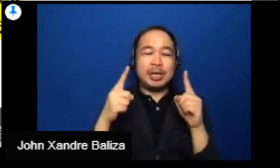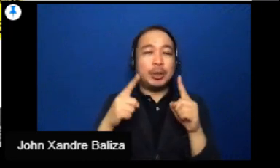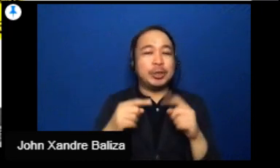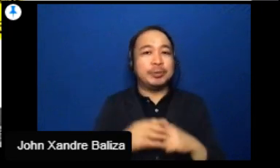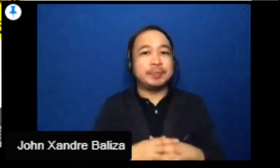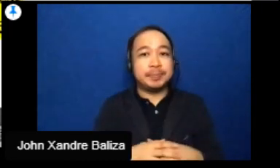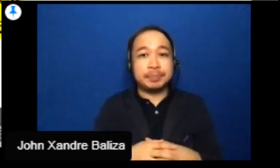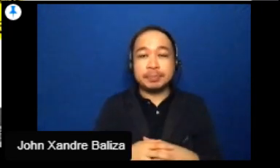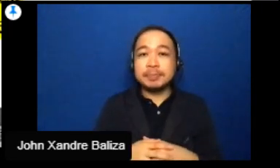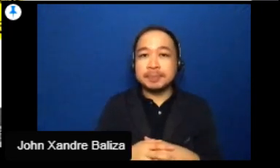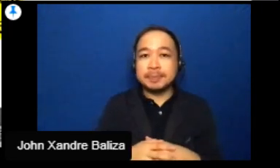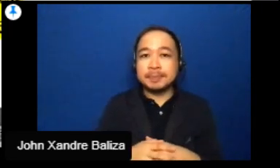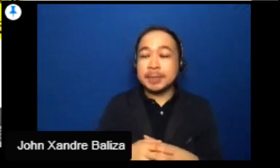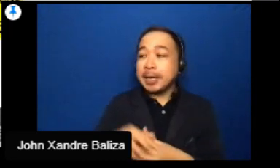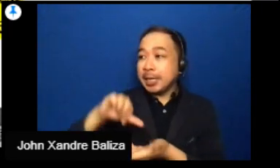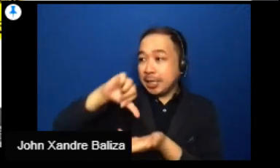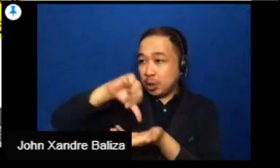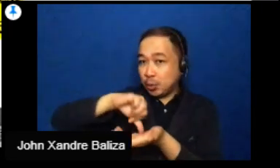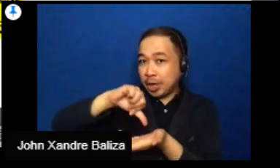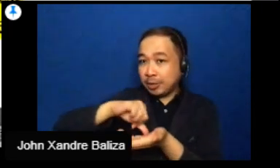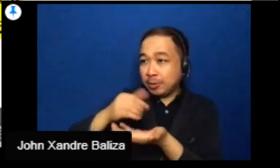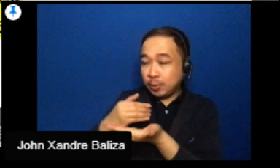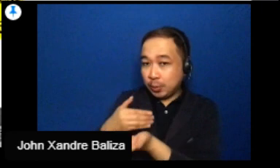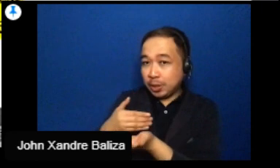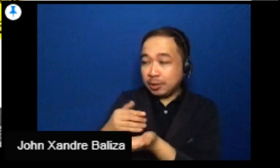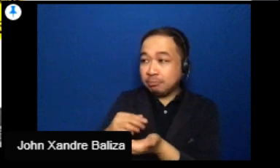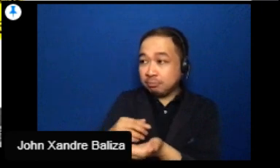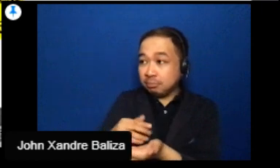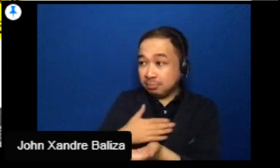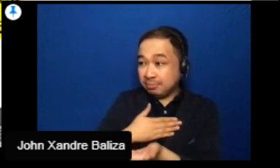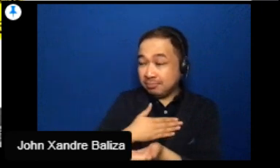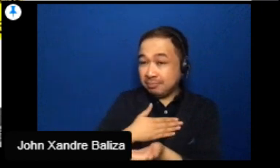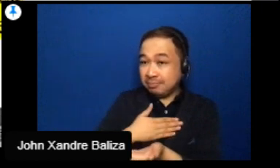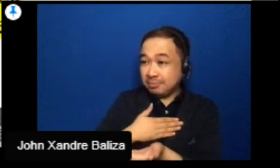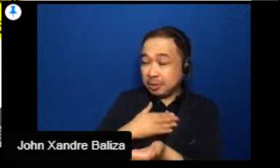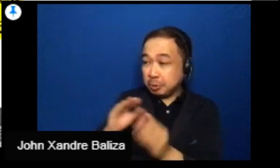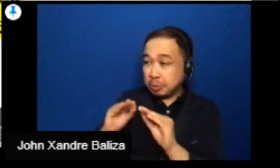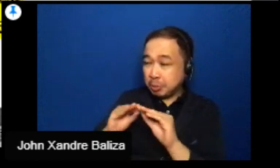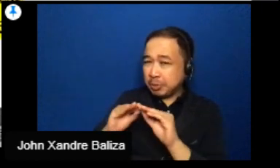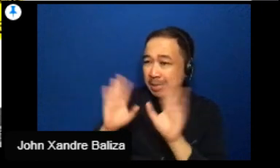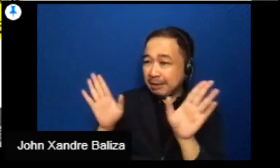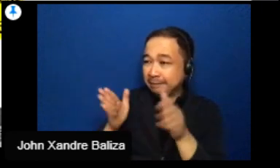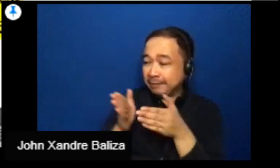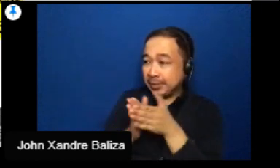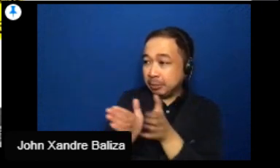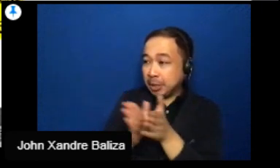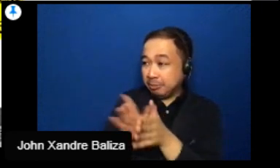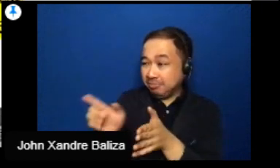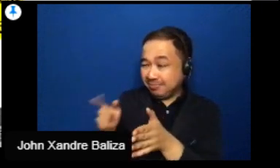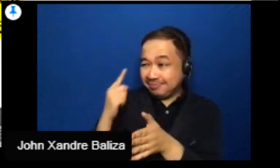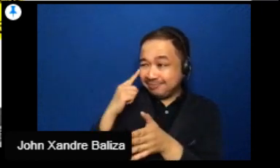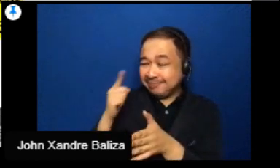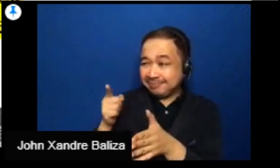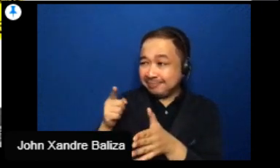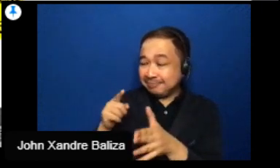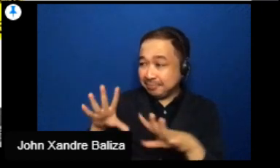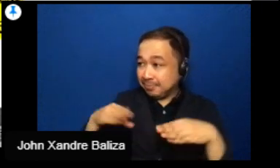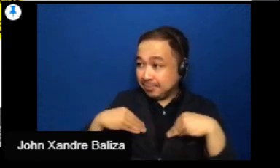Iran, the distinguished delegation of Iran, would that clarification helpful?